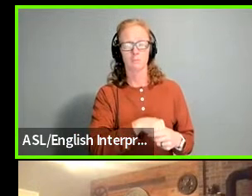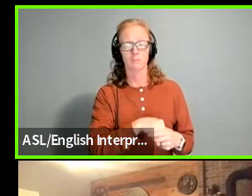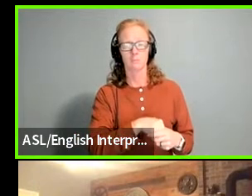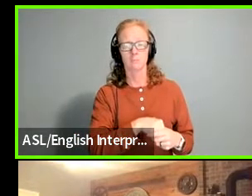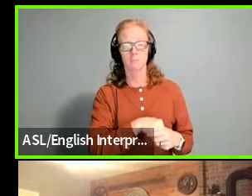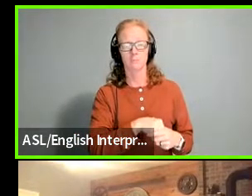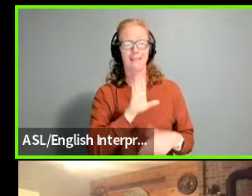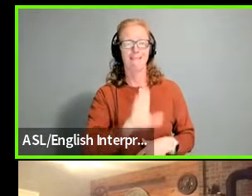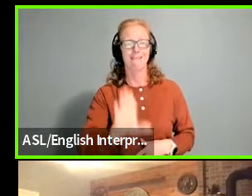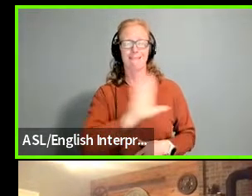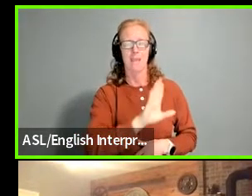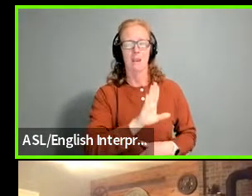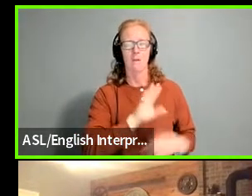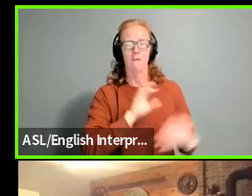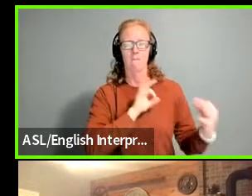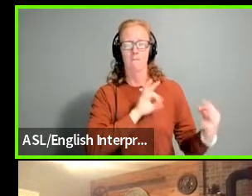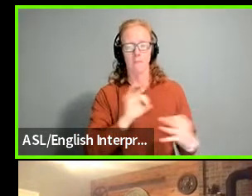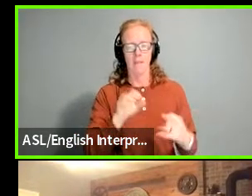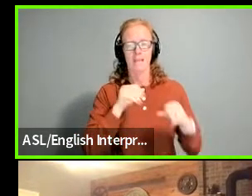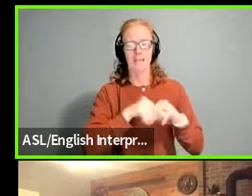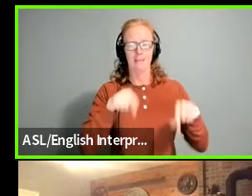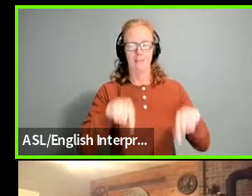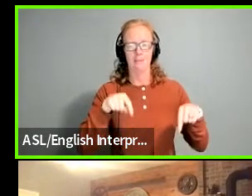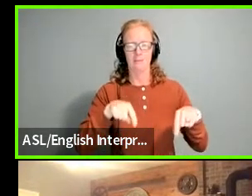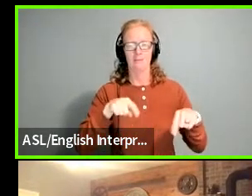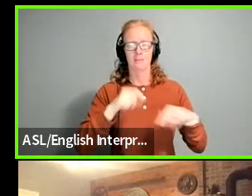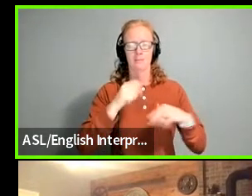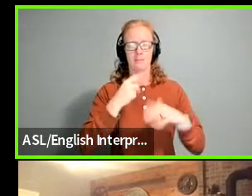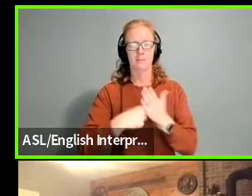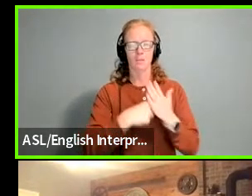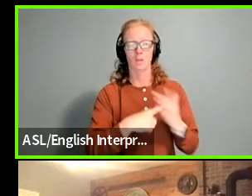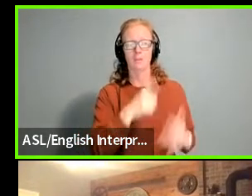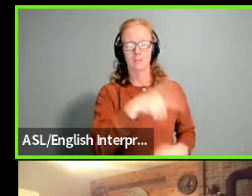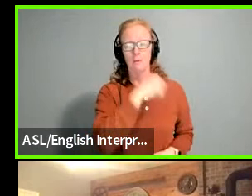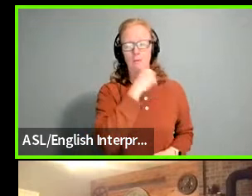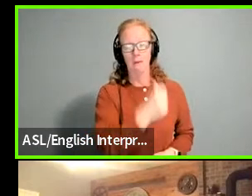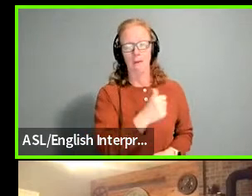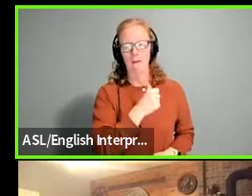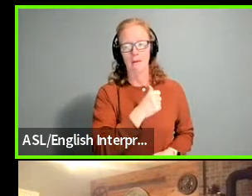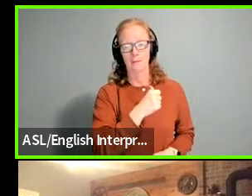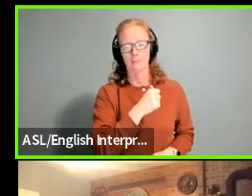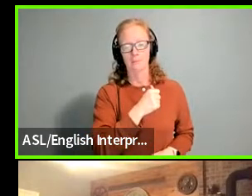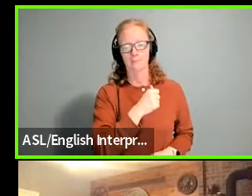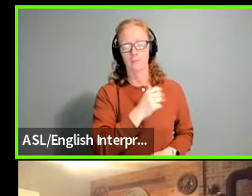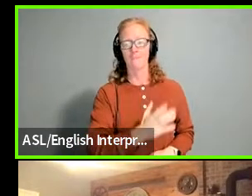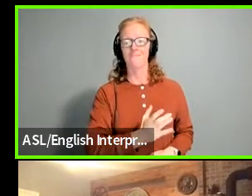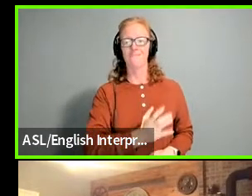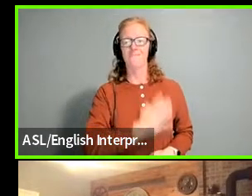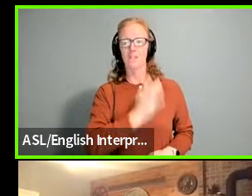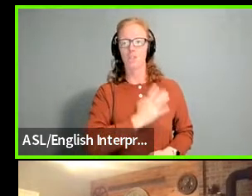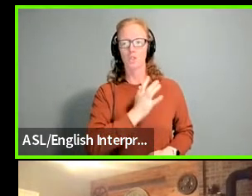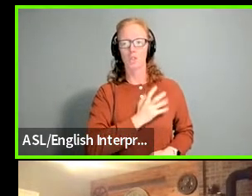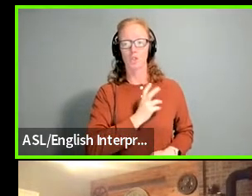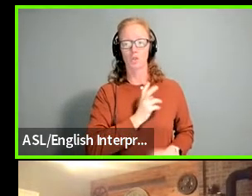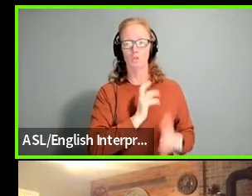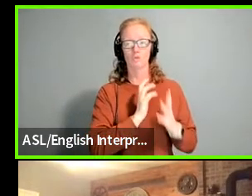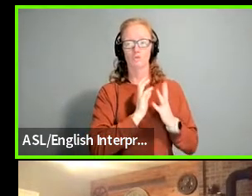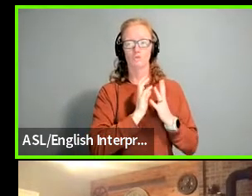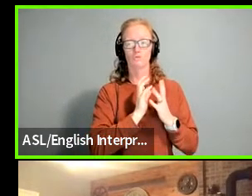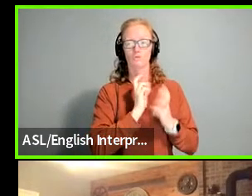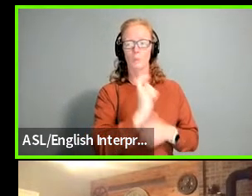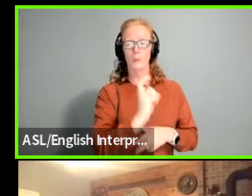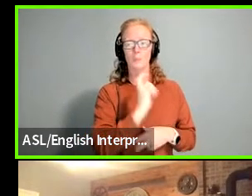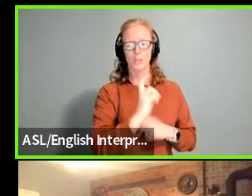including their voice in this conversation. They are not one of the official transportation partners, but